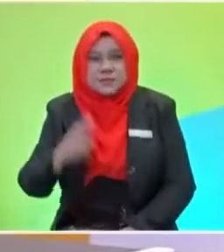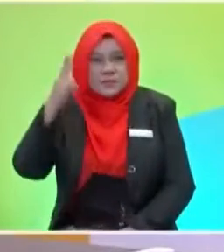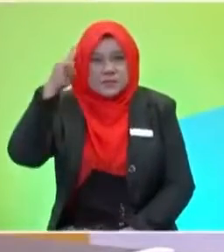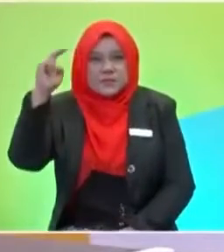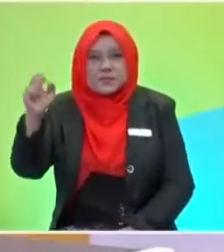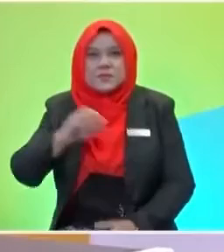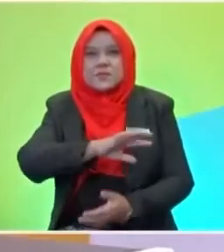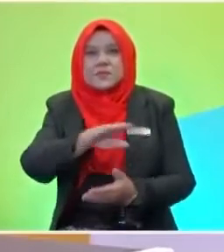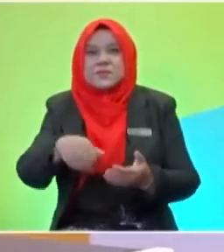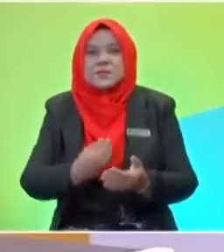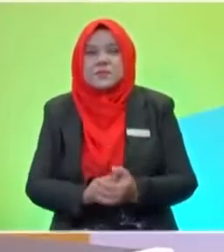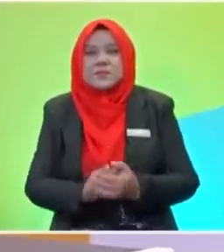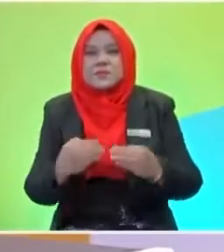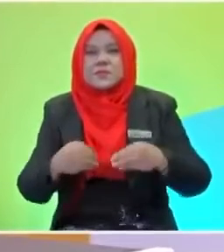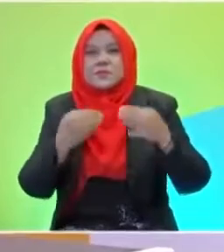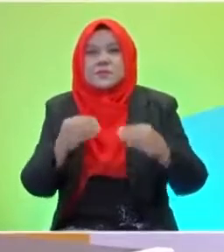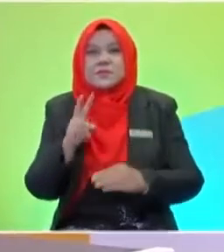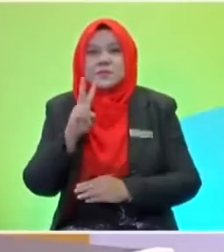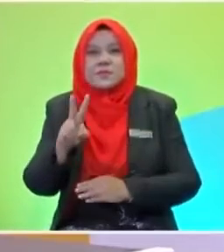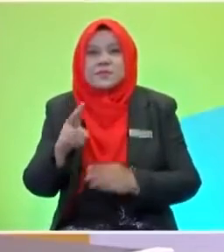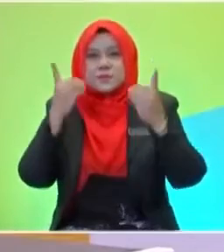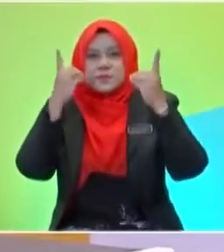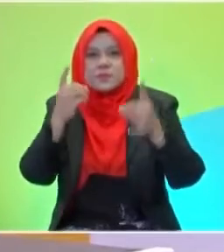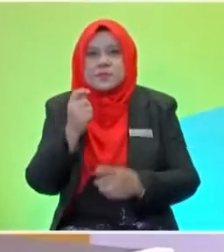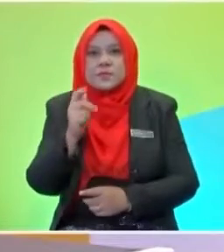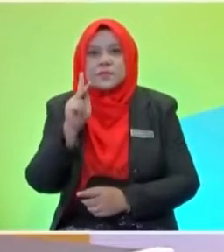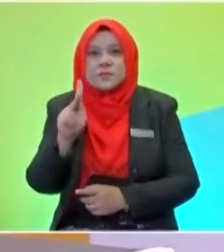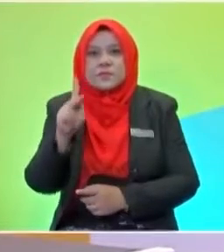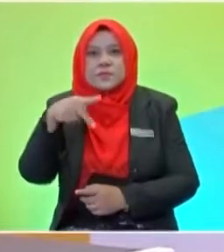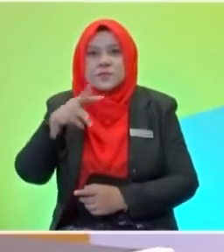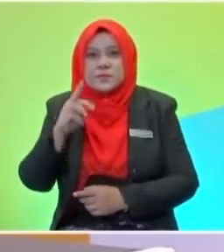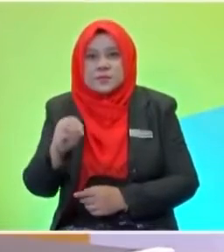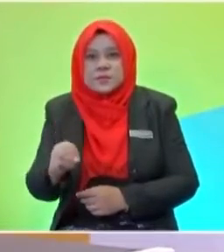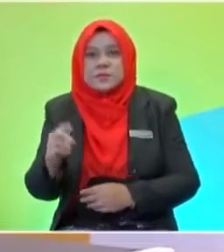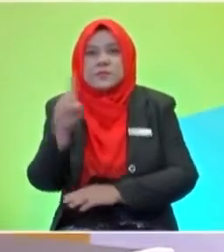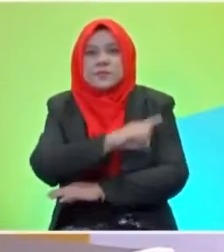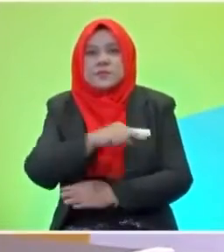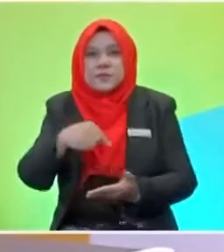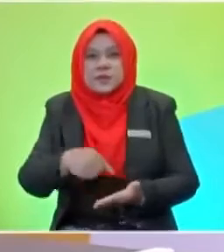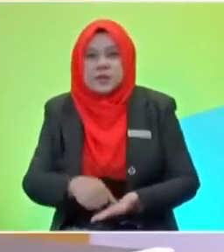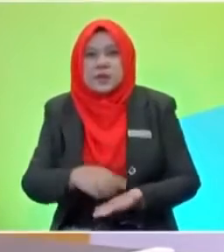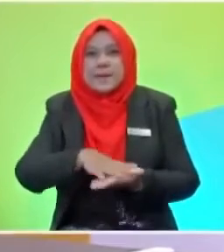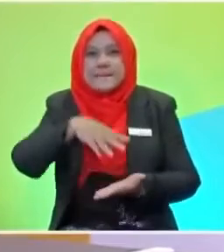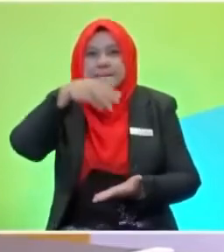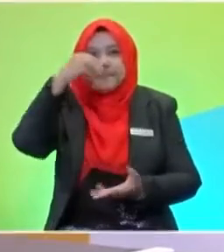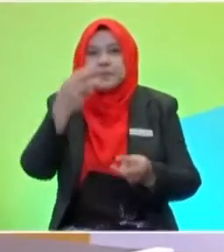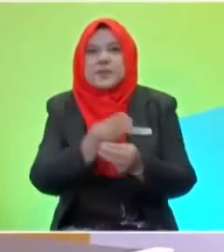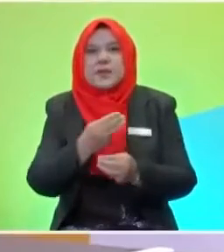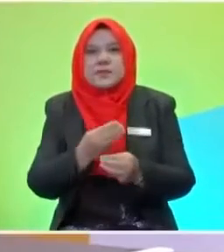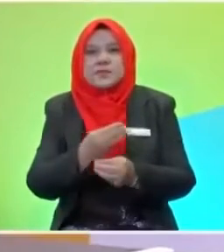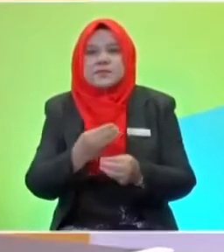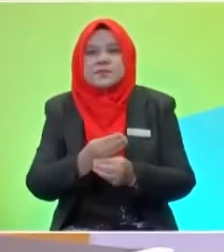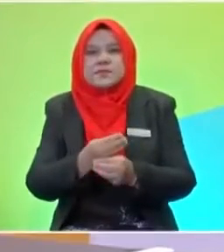Everyone, welcome to Slot Tahap 2 only on Didik TV KPM for today's lesson,